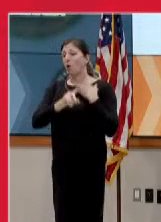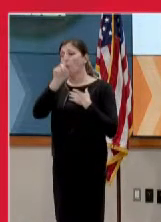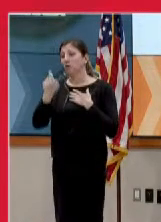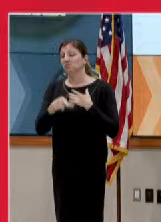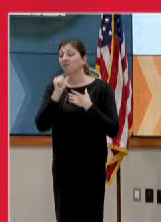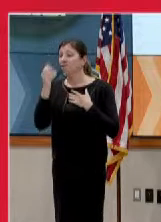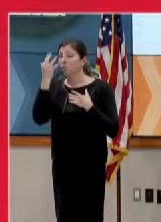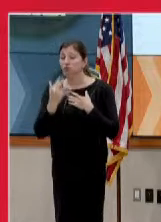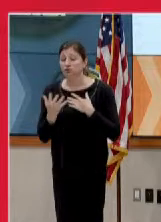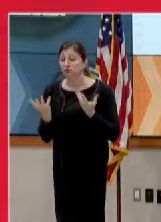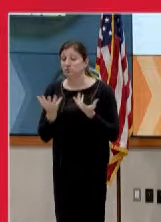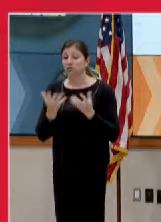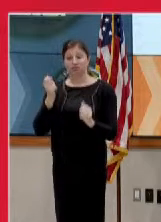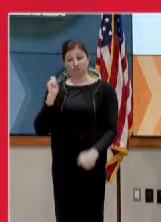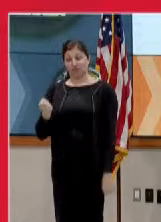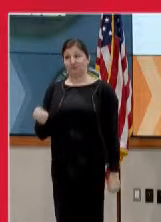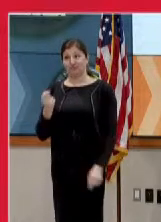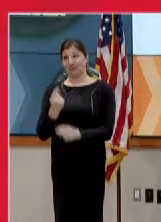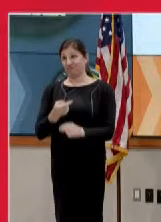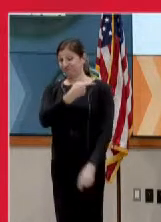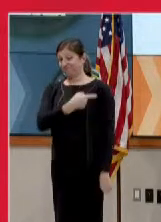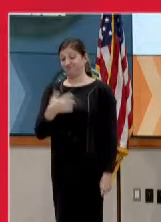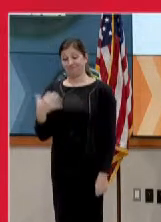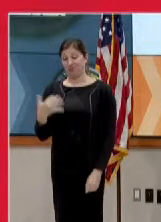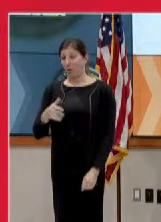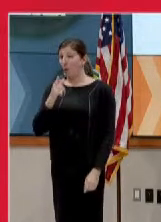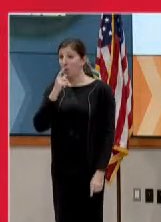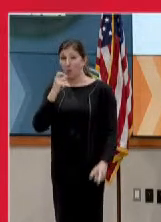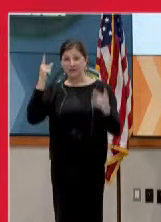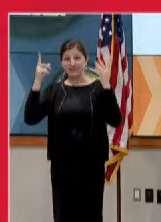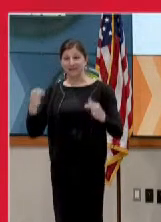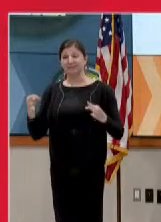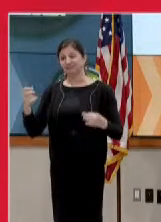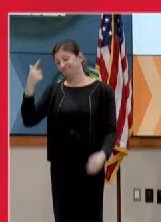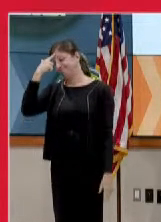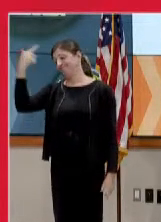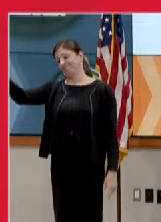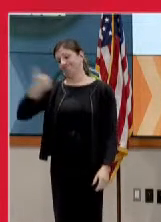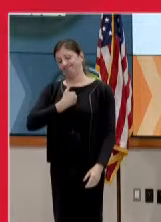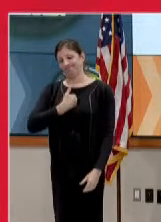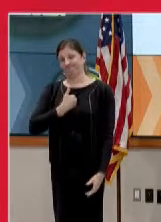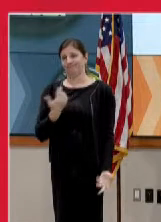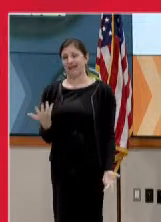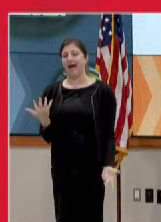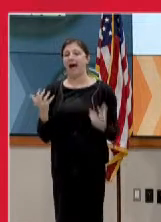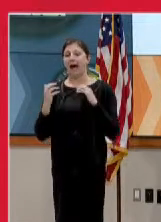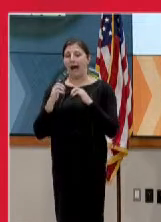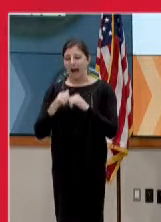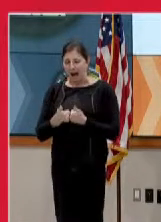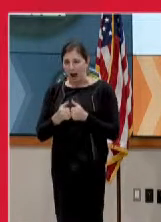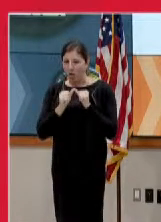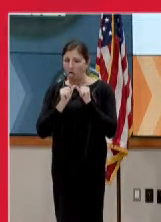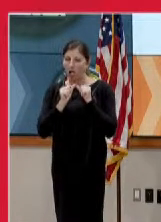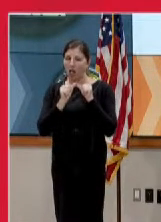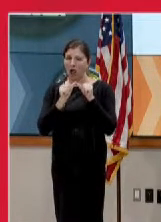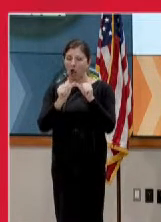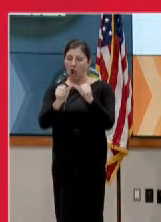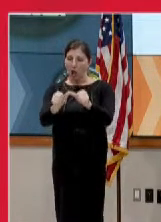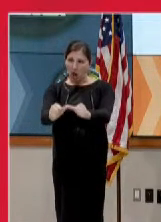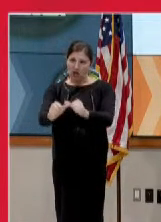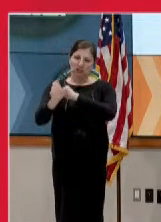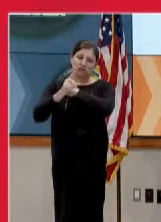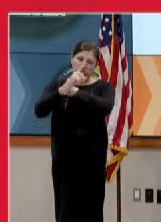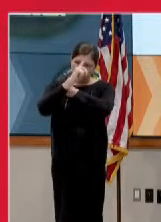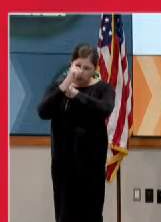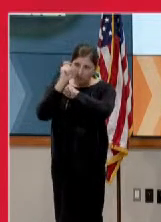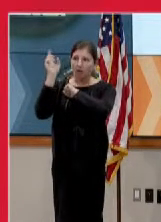is that unfortunately, Judge is right, this is up to us in terms of how far this goes in the summer into the